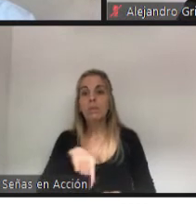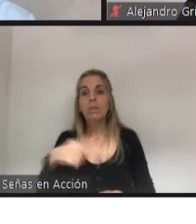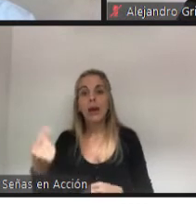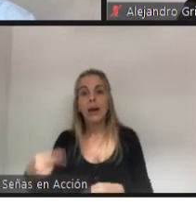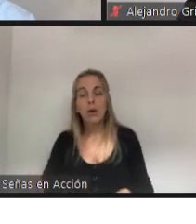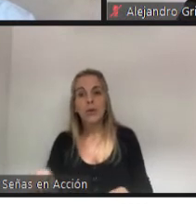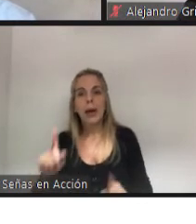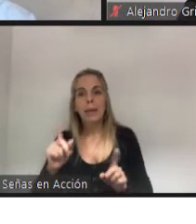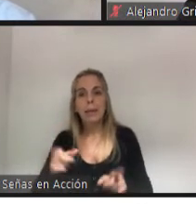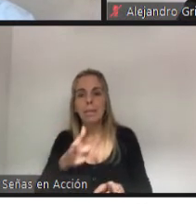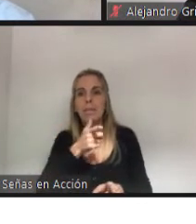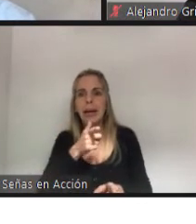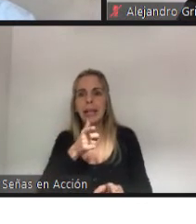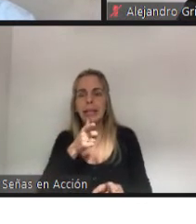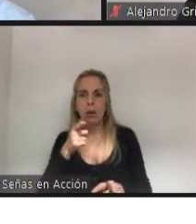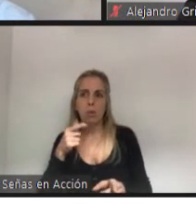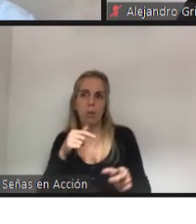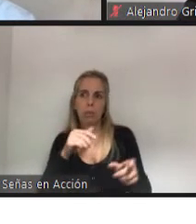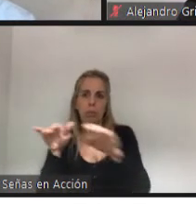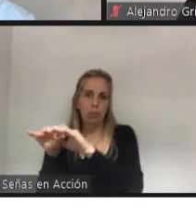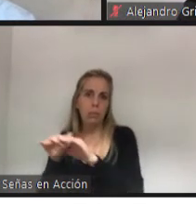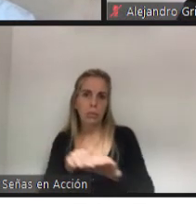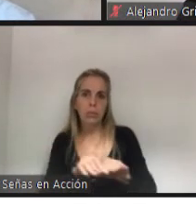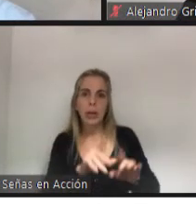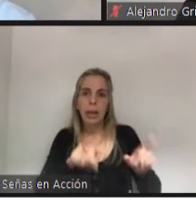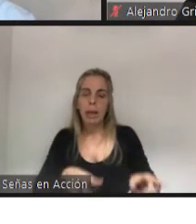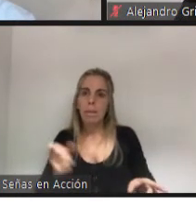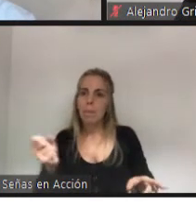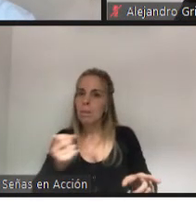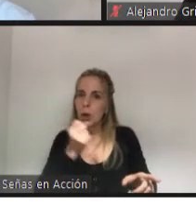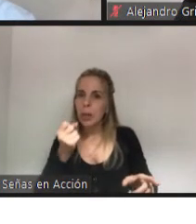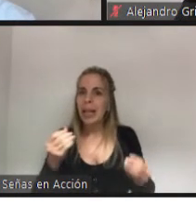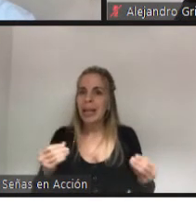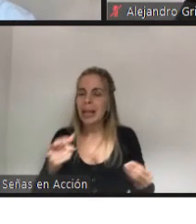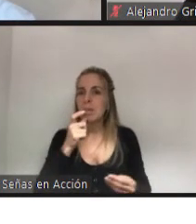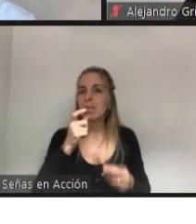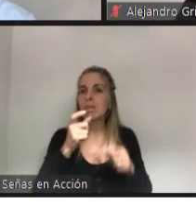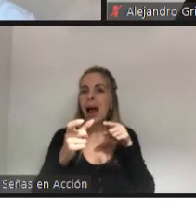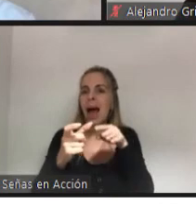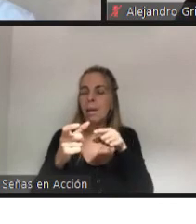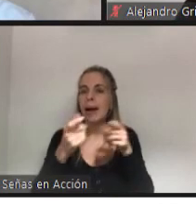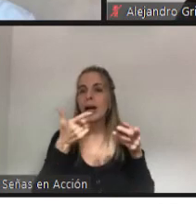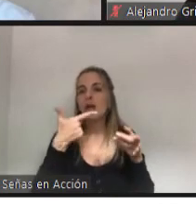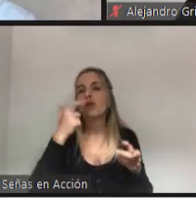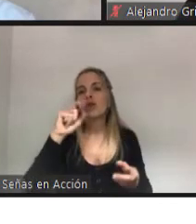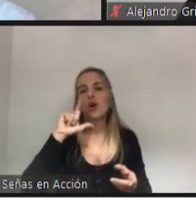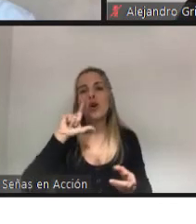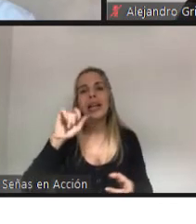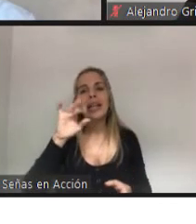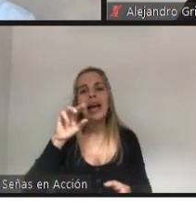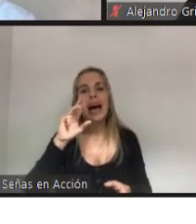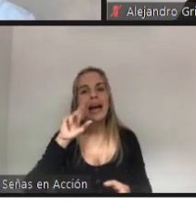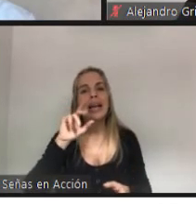will be somehow different. Another common denominator in my mind is the term solidarity.